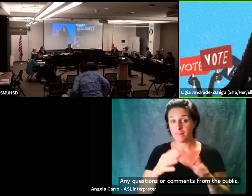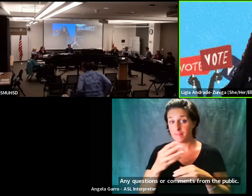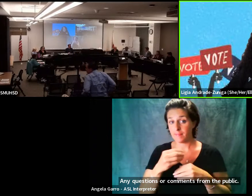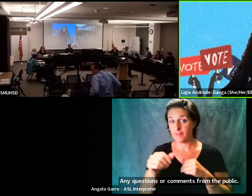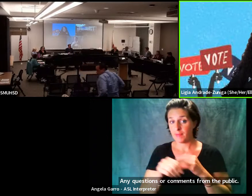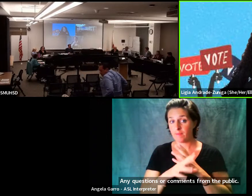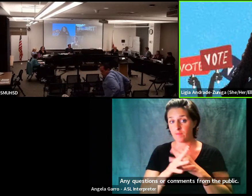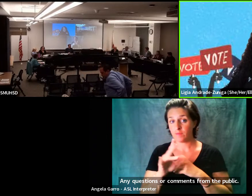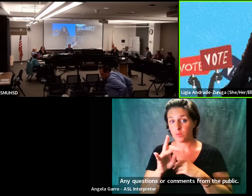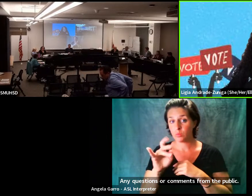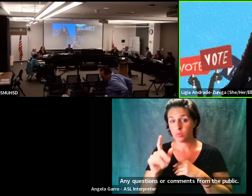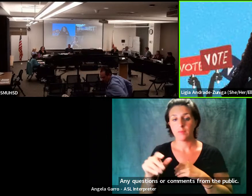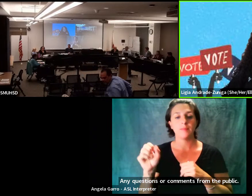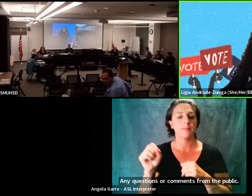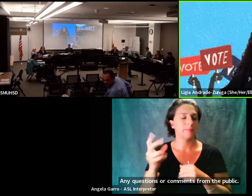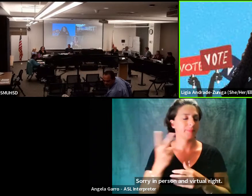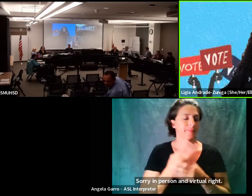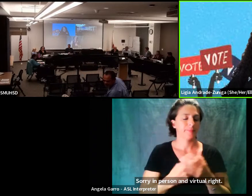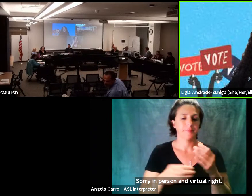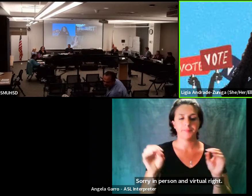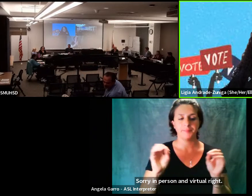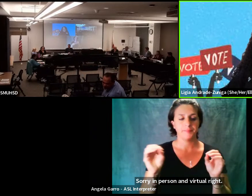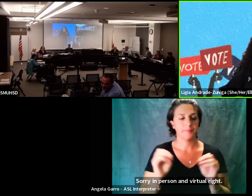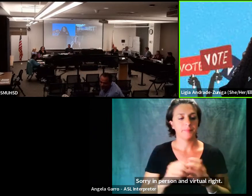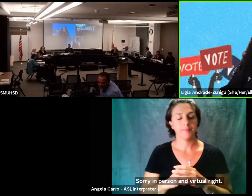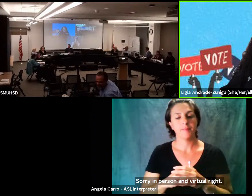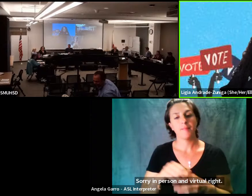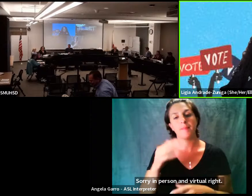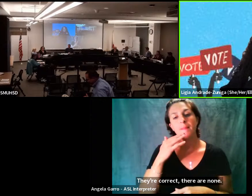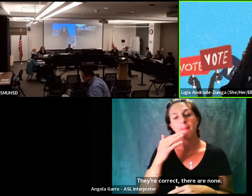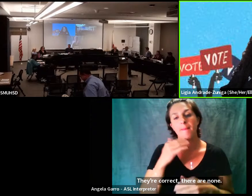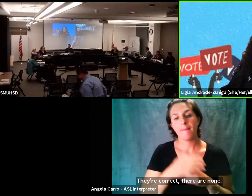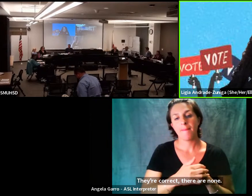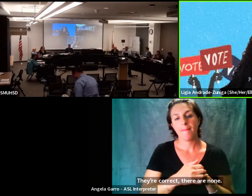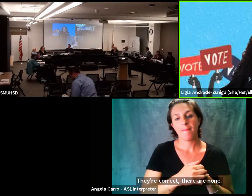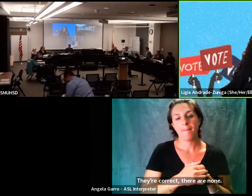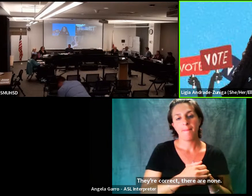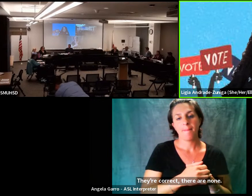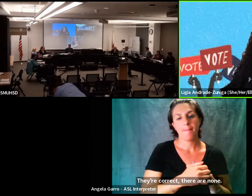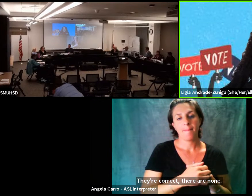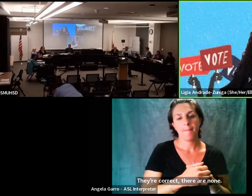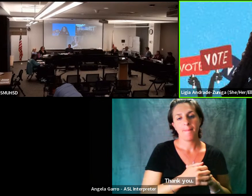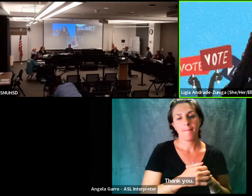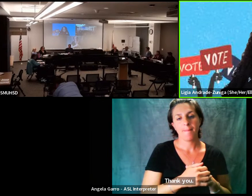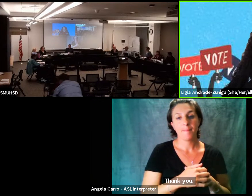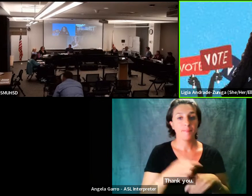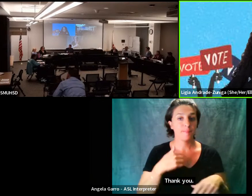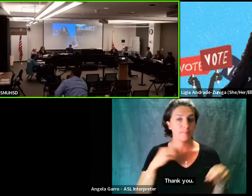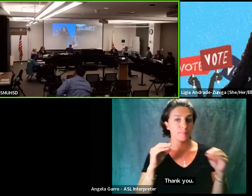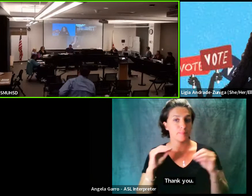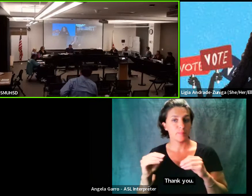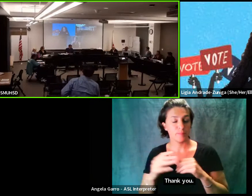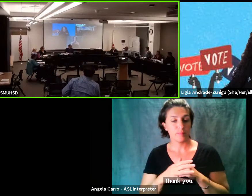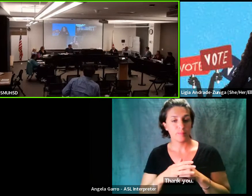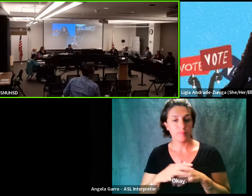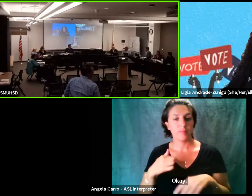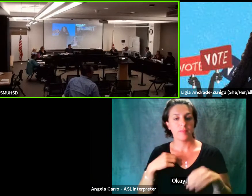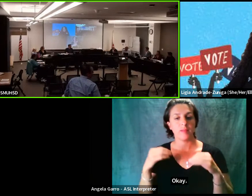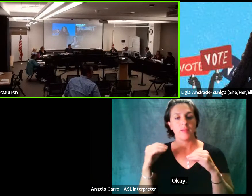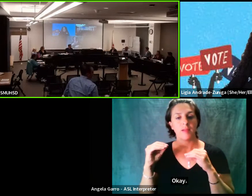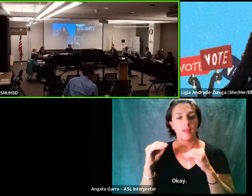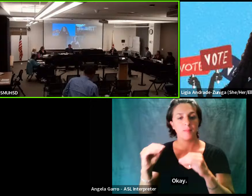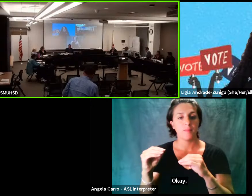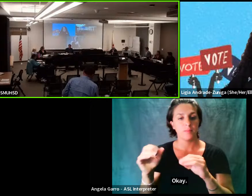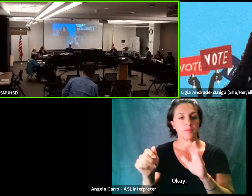right? They're correct. There are none. Thank you. Okay, I can take a motion. I make a motion to